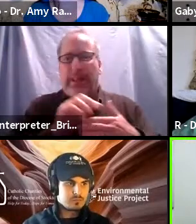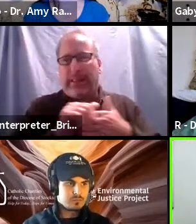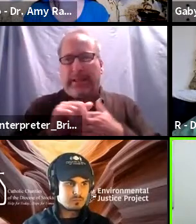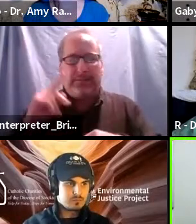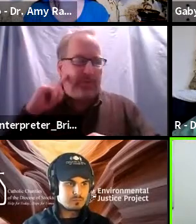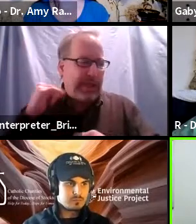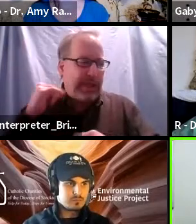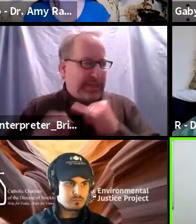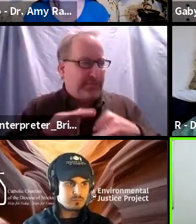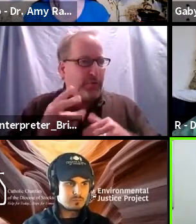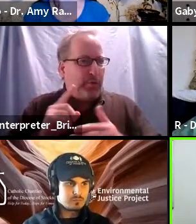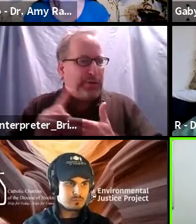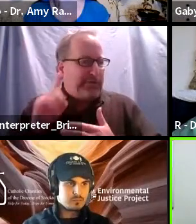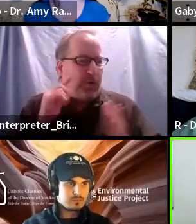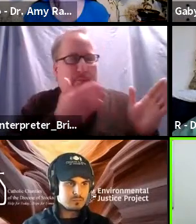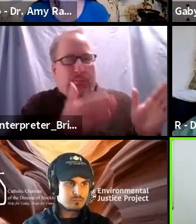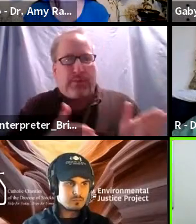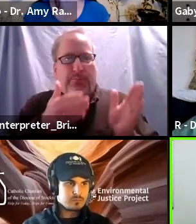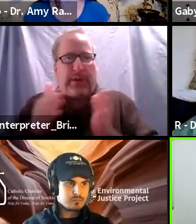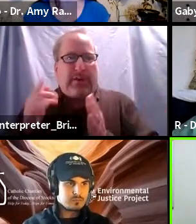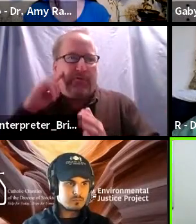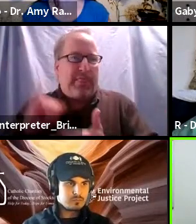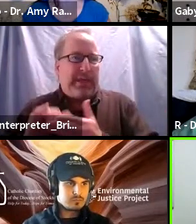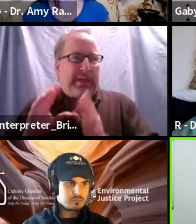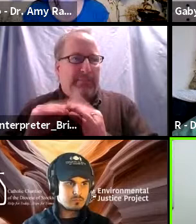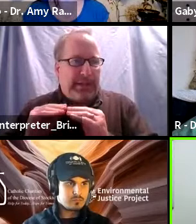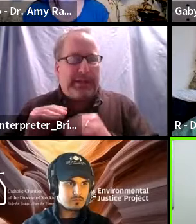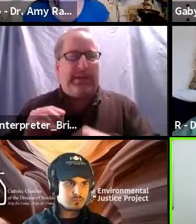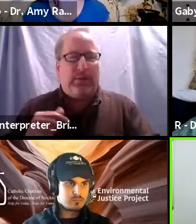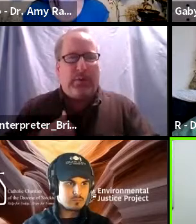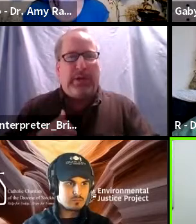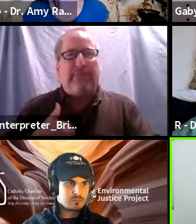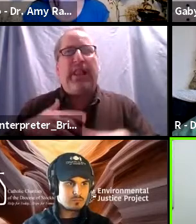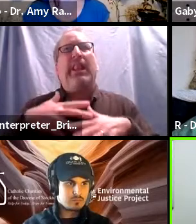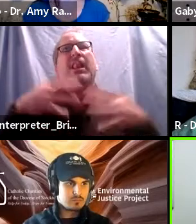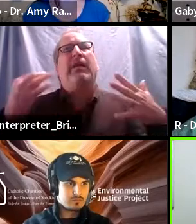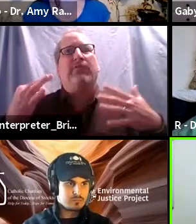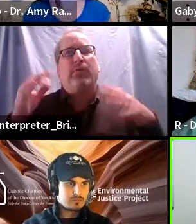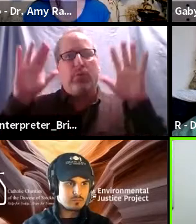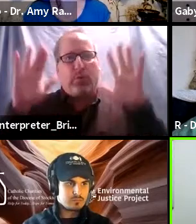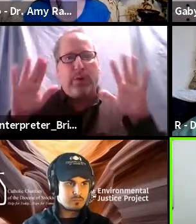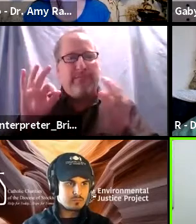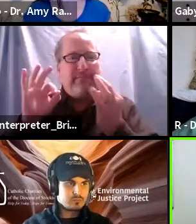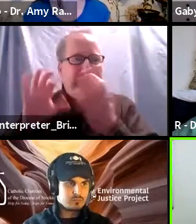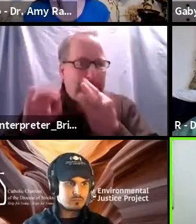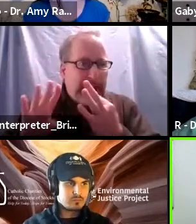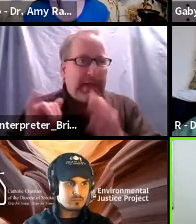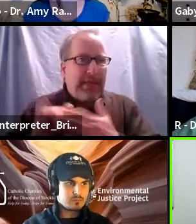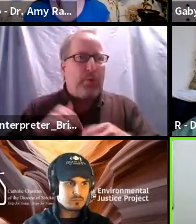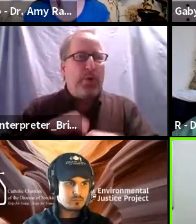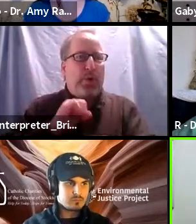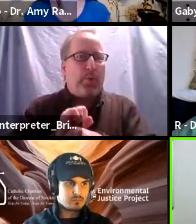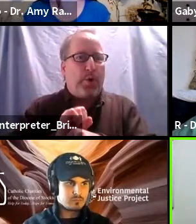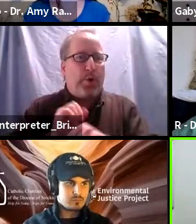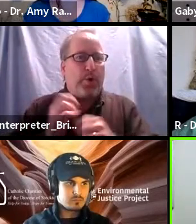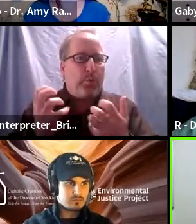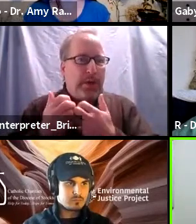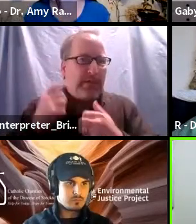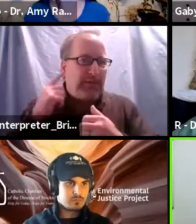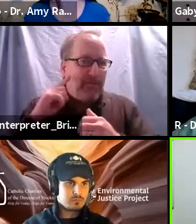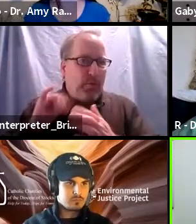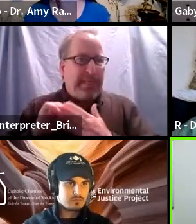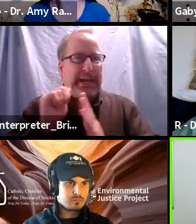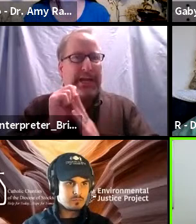the past few weeks in preparation for this meeting. We have a lot of great feedback we worked with from the agenda setting